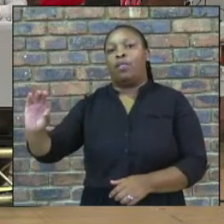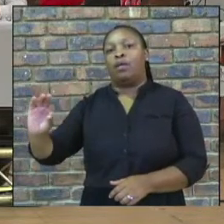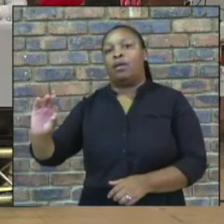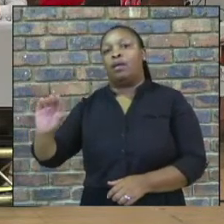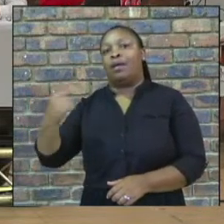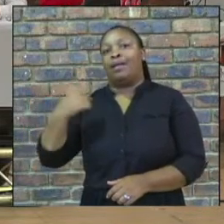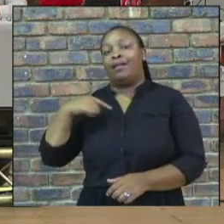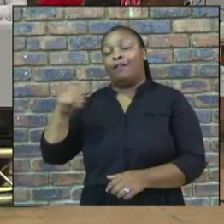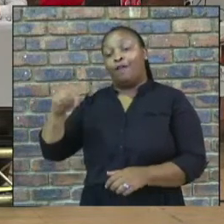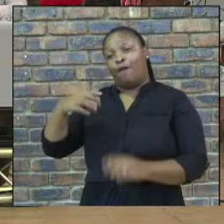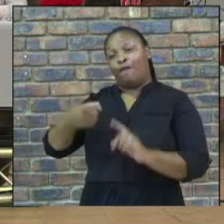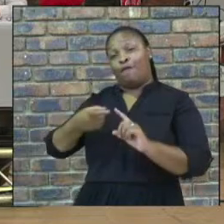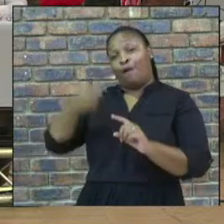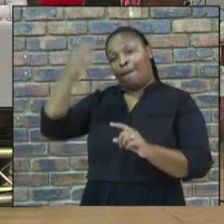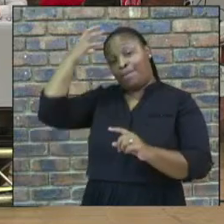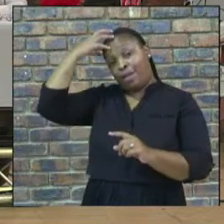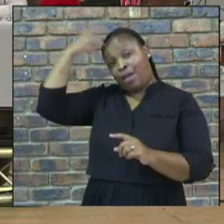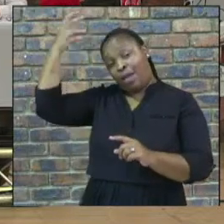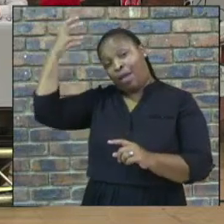Ngisebukhosini